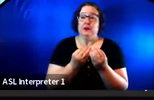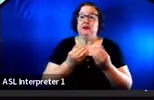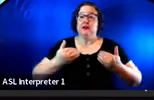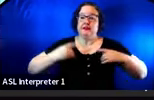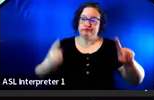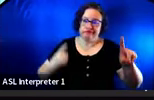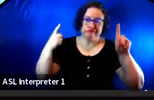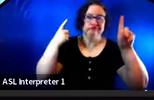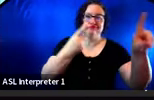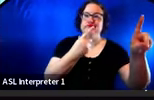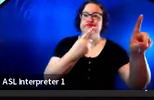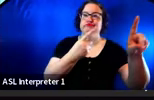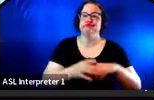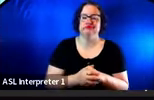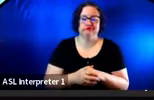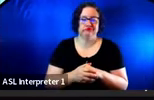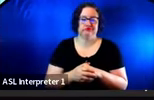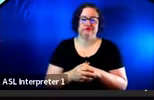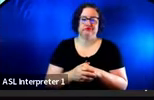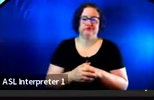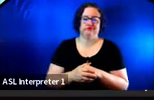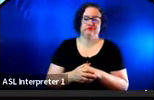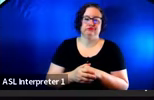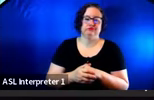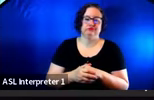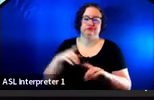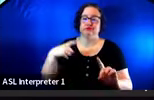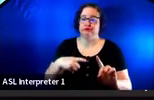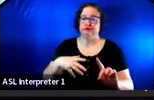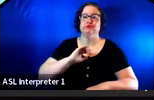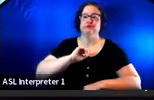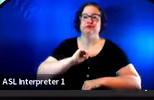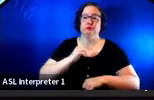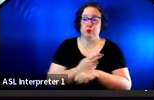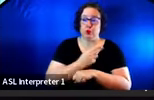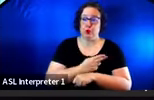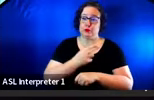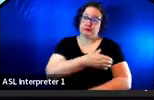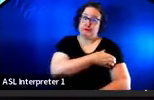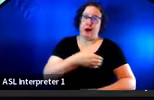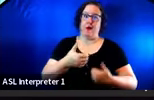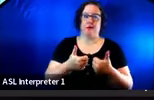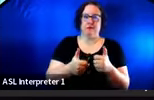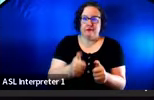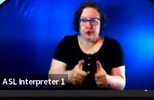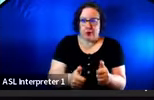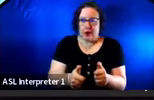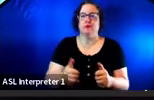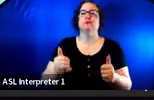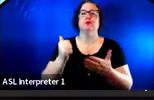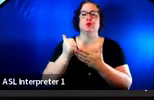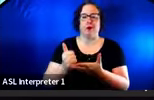its mission, which essentially boiled down, we're using the power of video games to help people with disabilities.